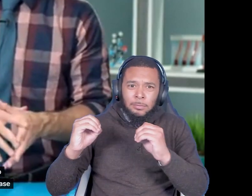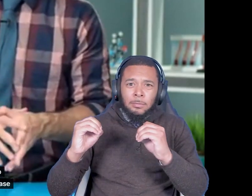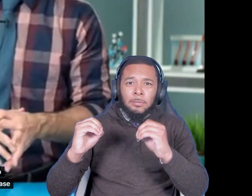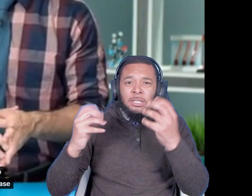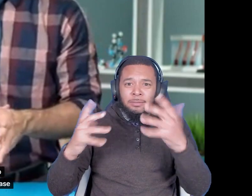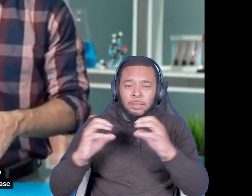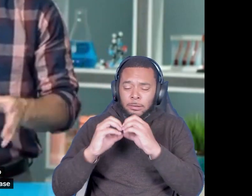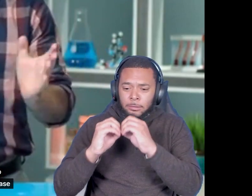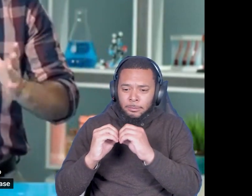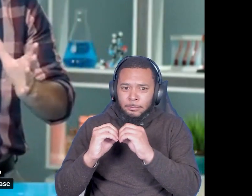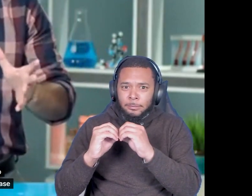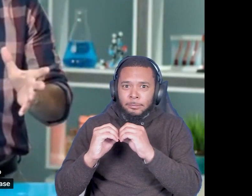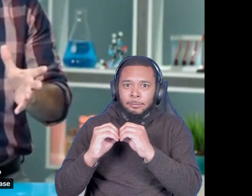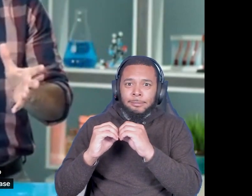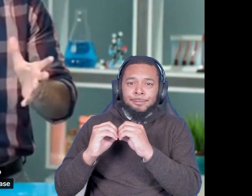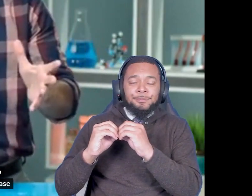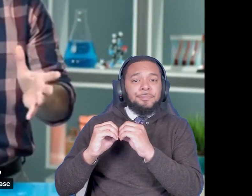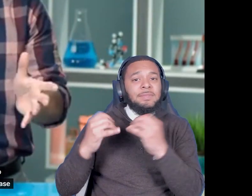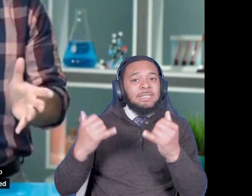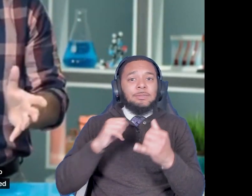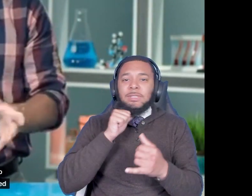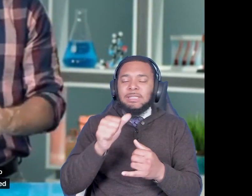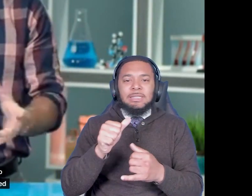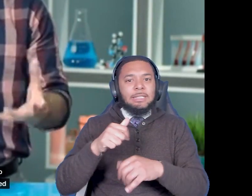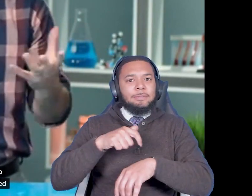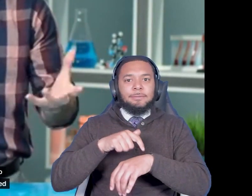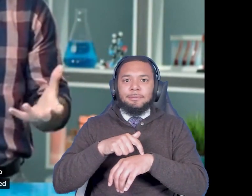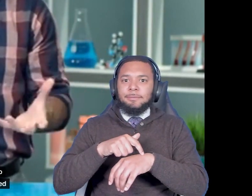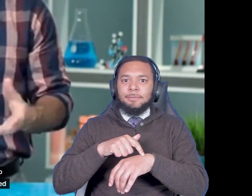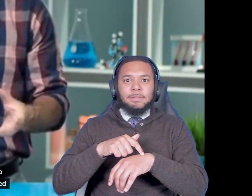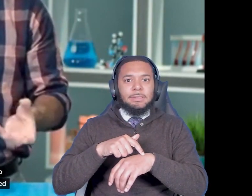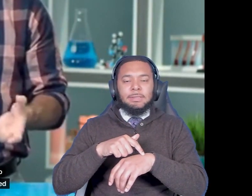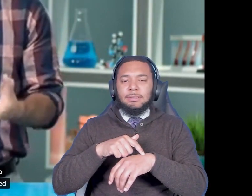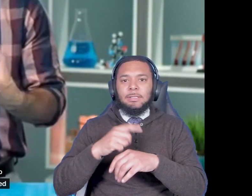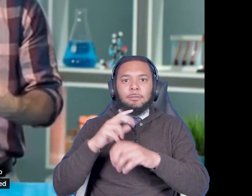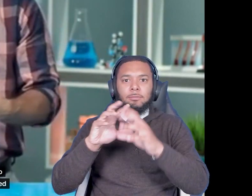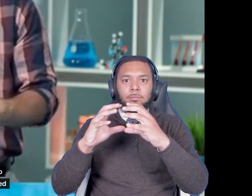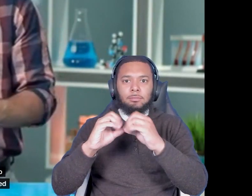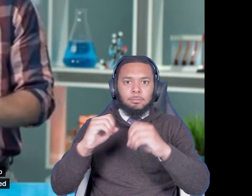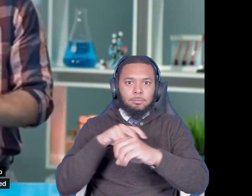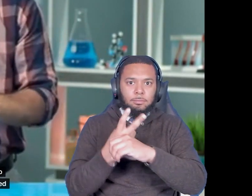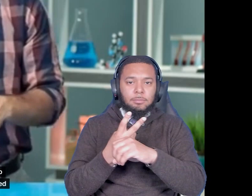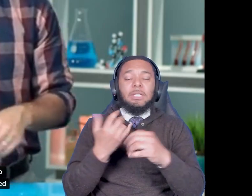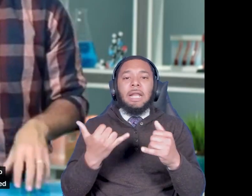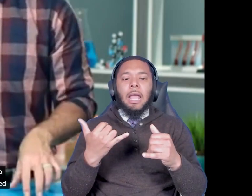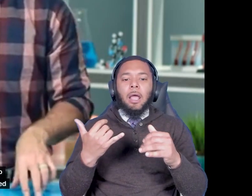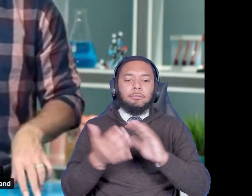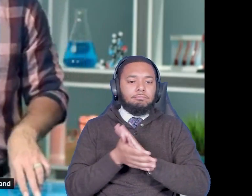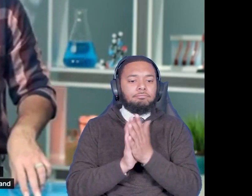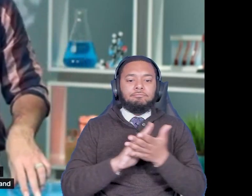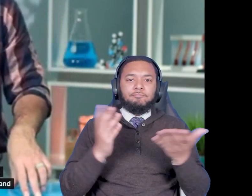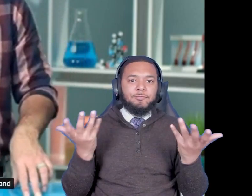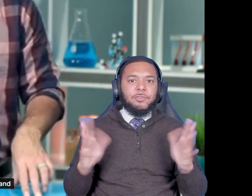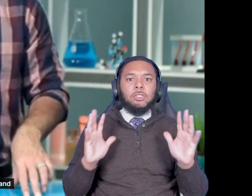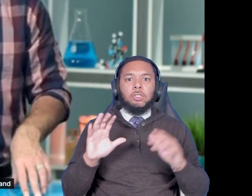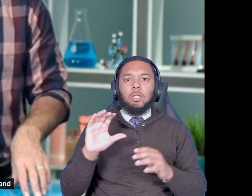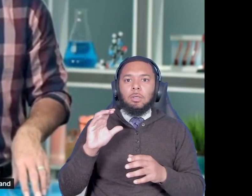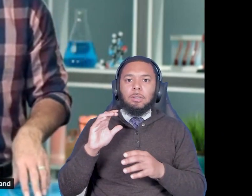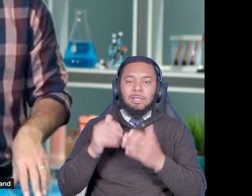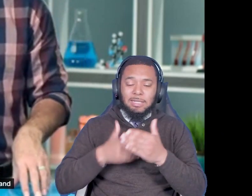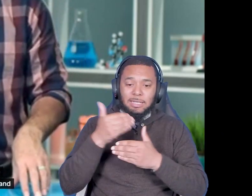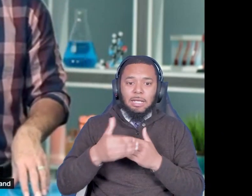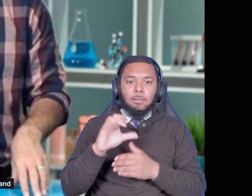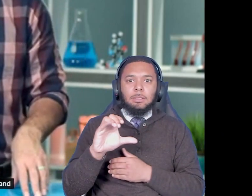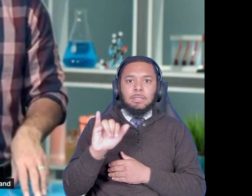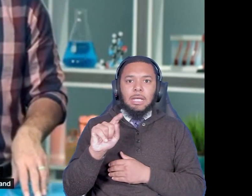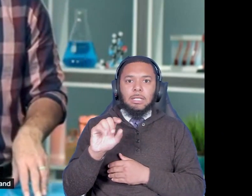we're ready to enter. It's no longer considered a phase of mitosis, but it's how we wind up with two new cells, and that is called cytokinesis. And